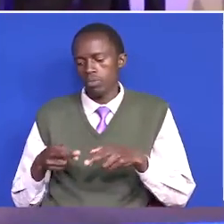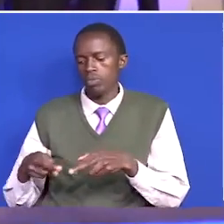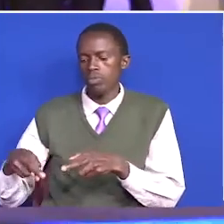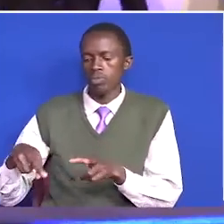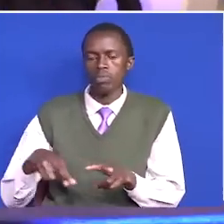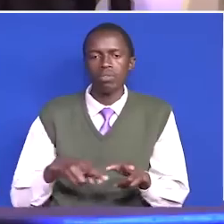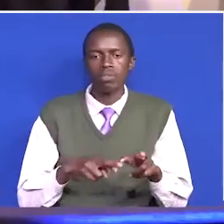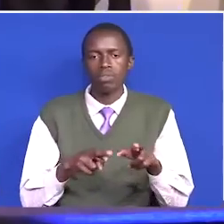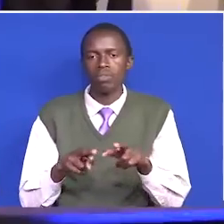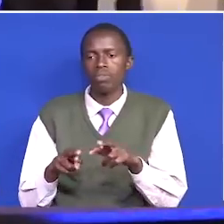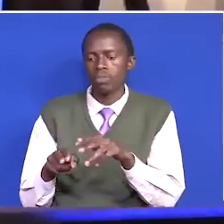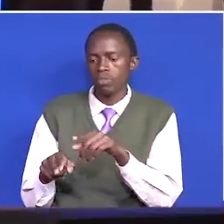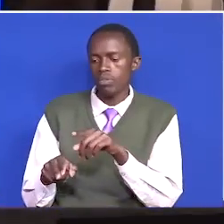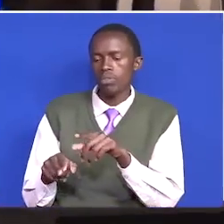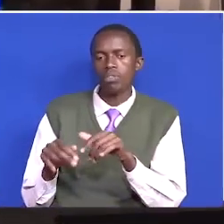kijito cha